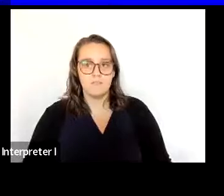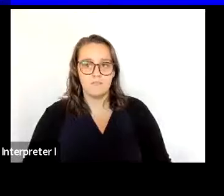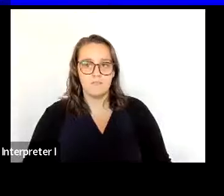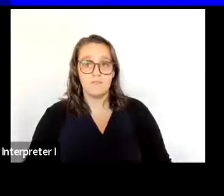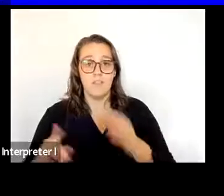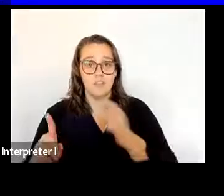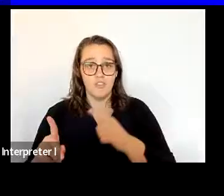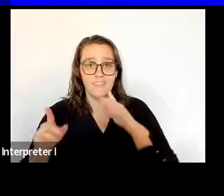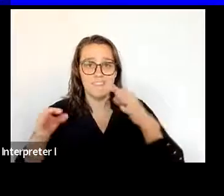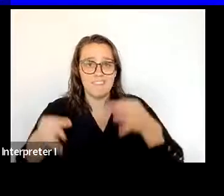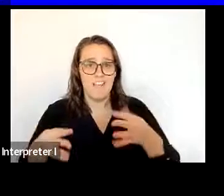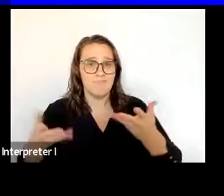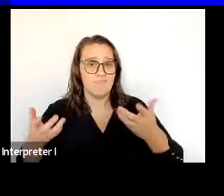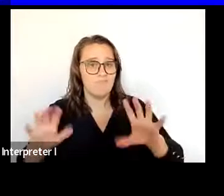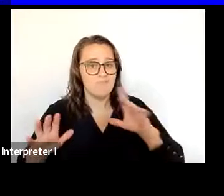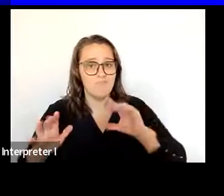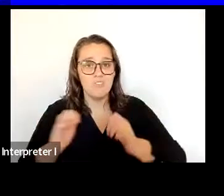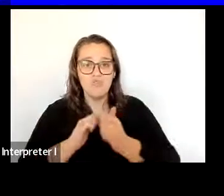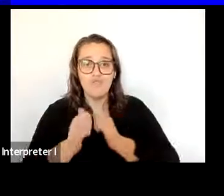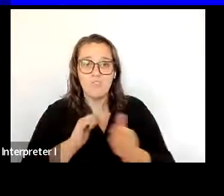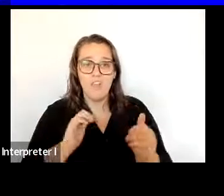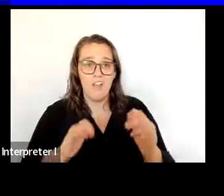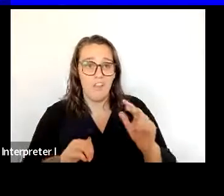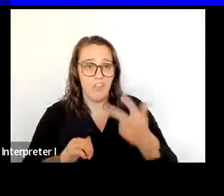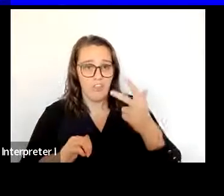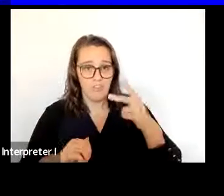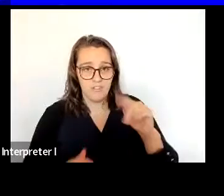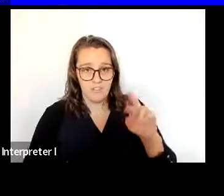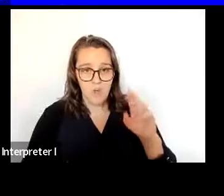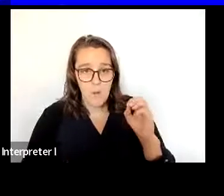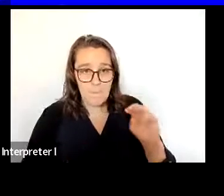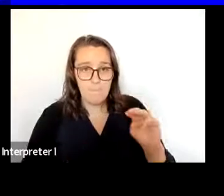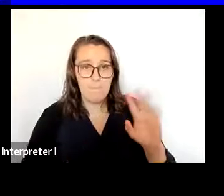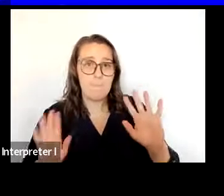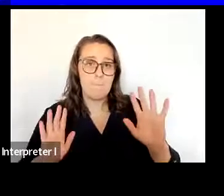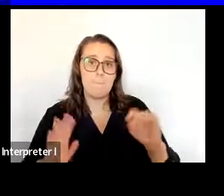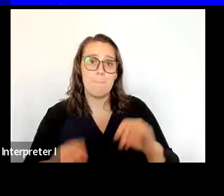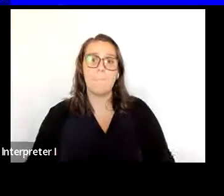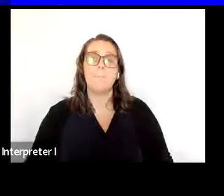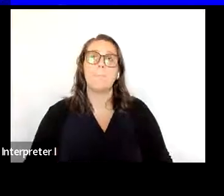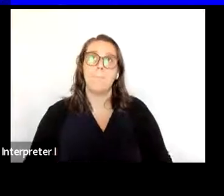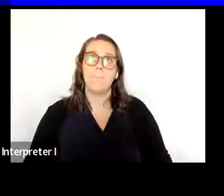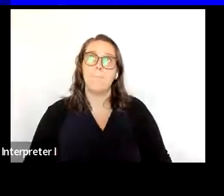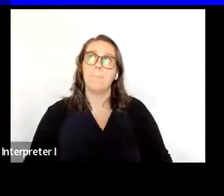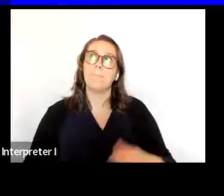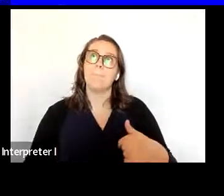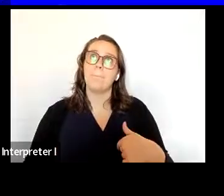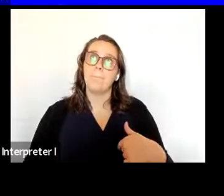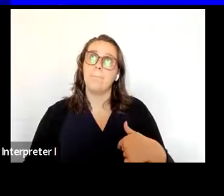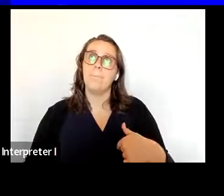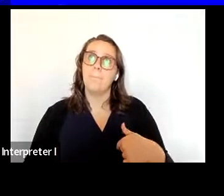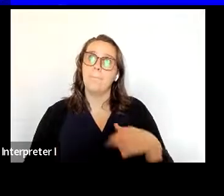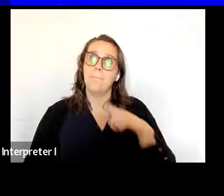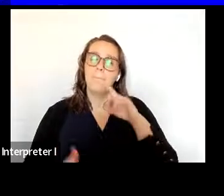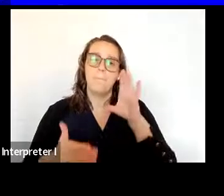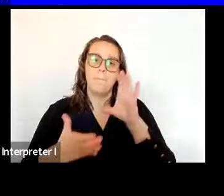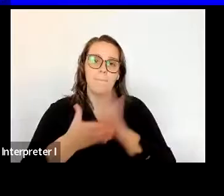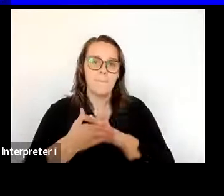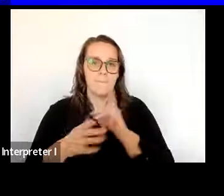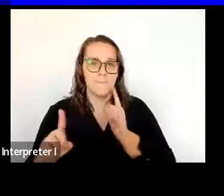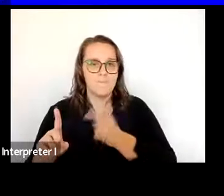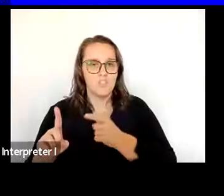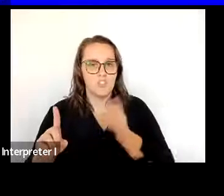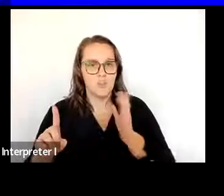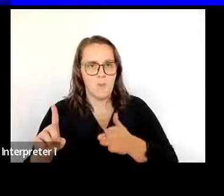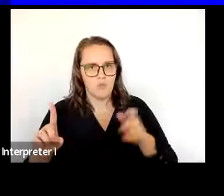not to run again, as you heard, as you know. And so I just believe that she's somebody who